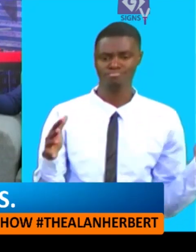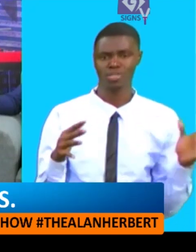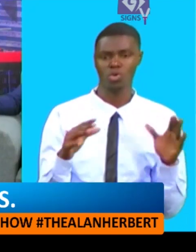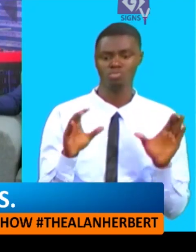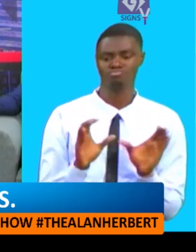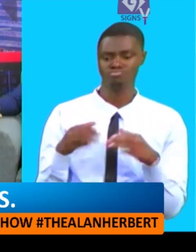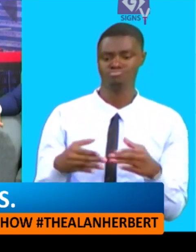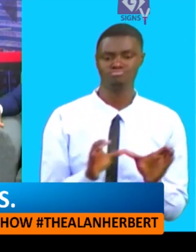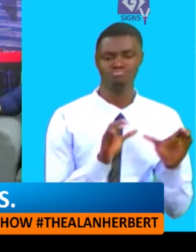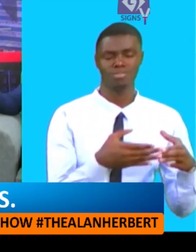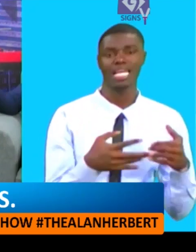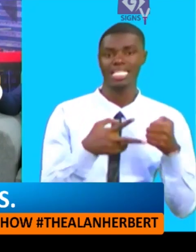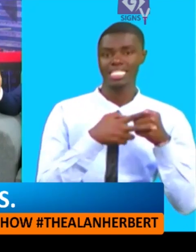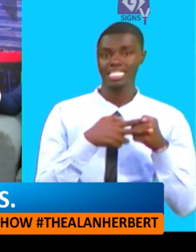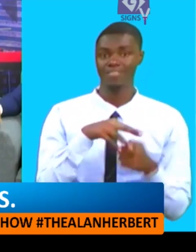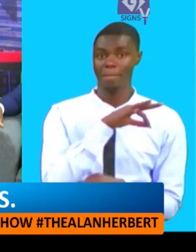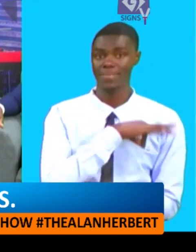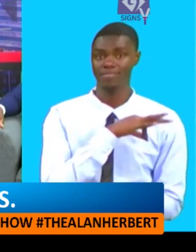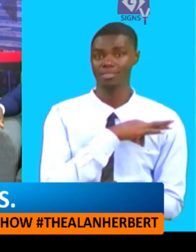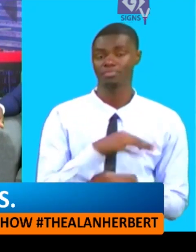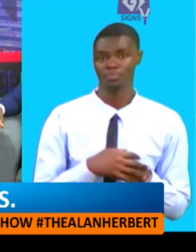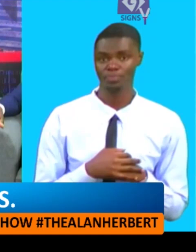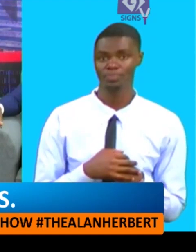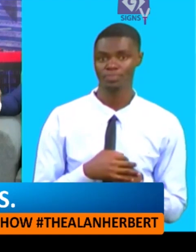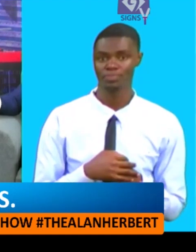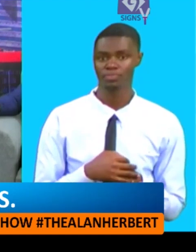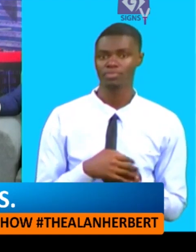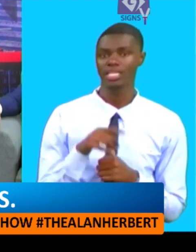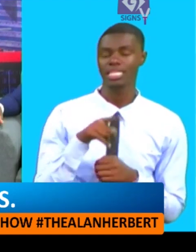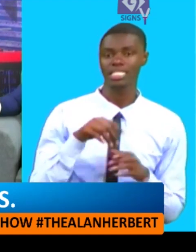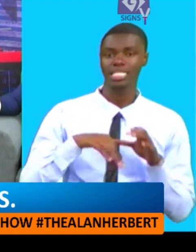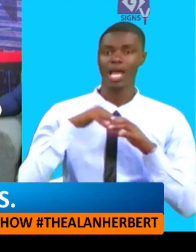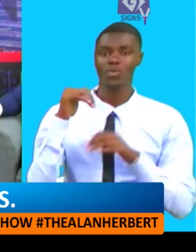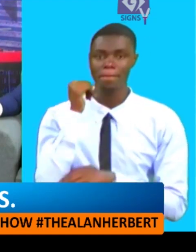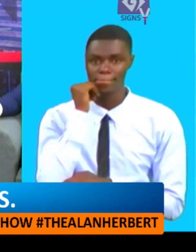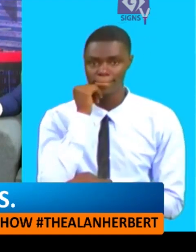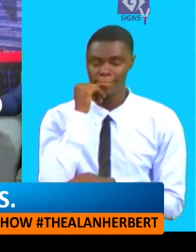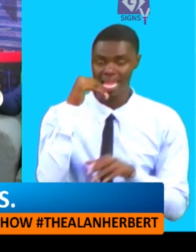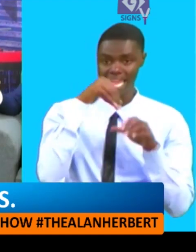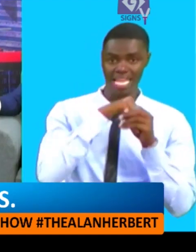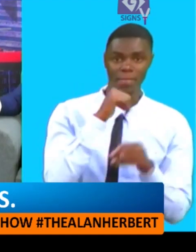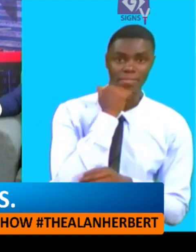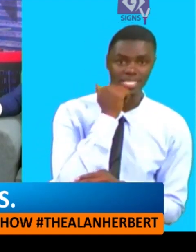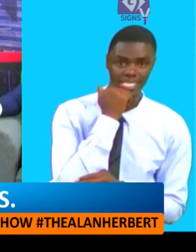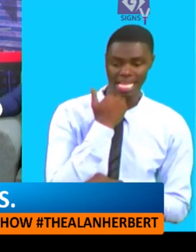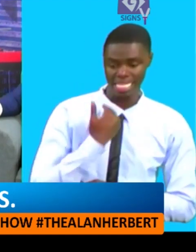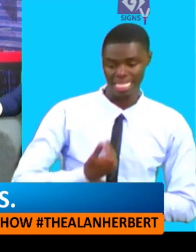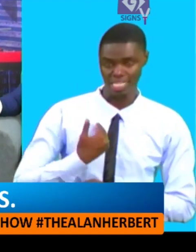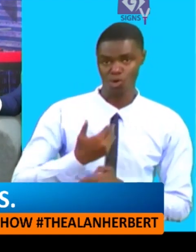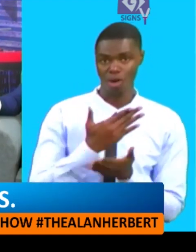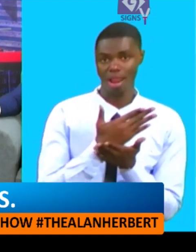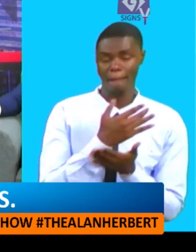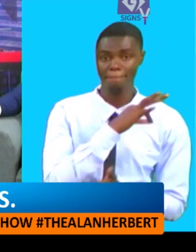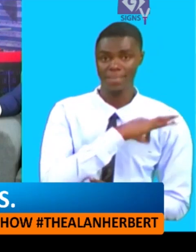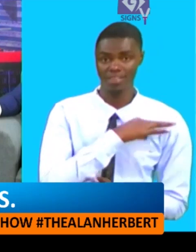of 7 new benefits, Yes. 7 benefits. Yeah. And this is outpatient, inpatient, the surgical benefit package.